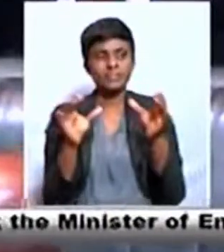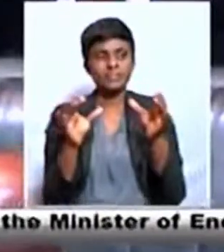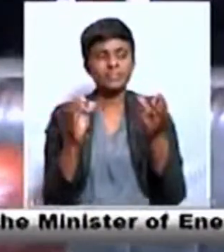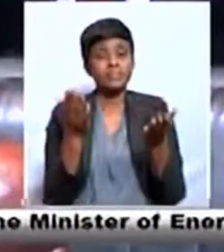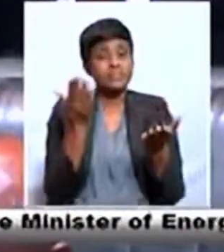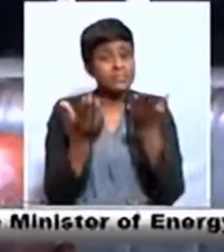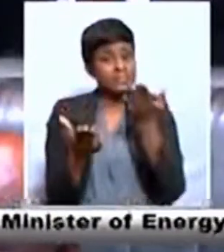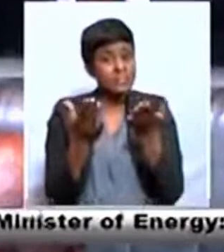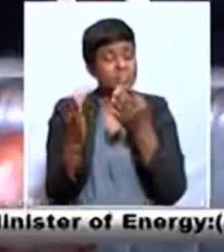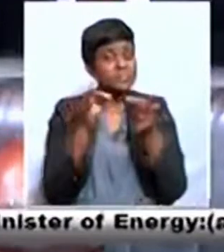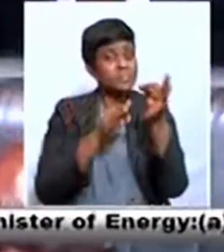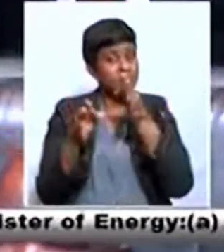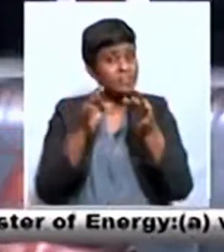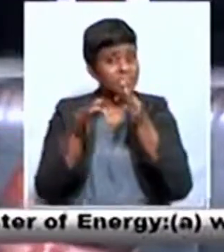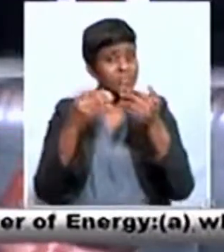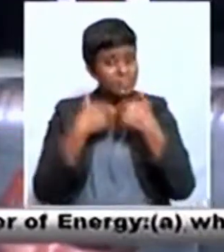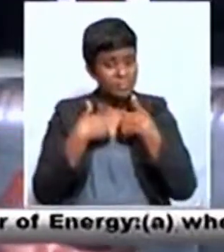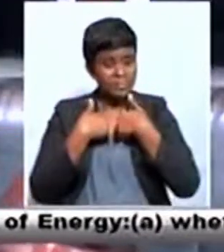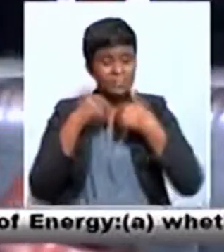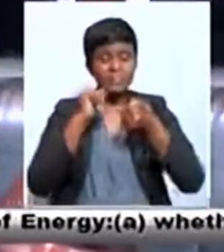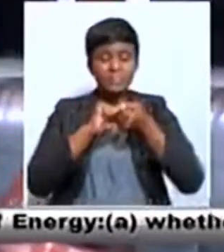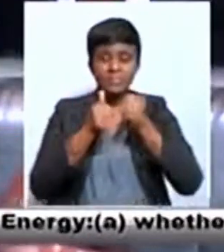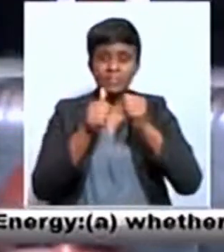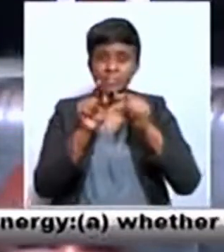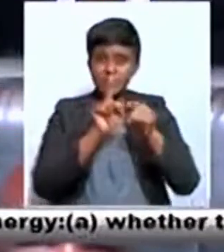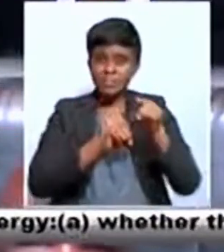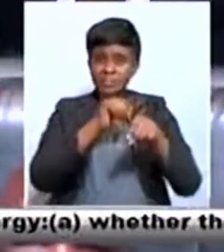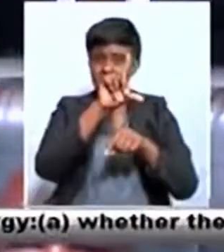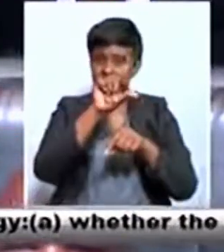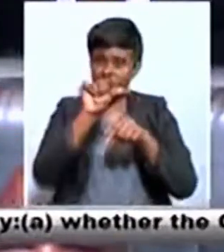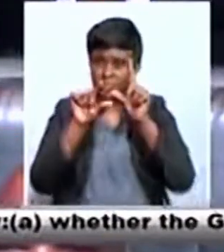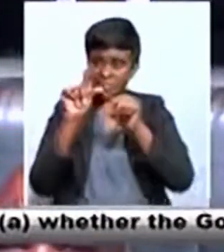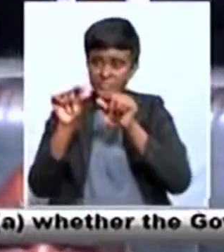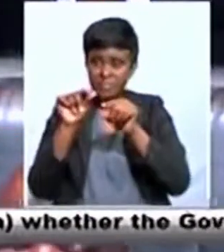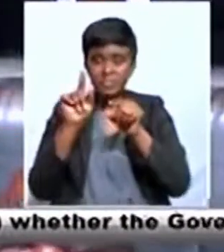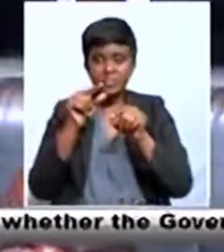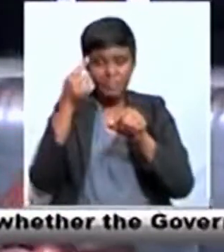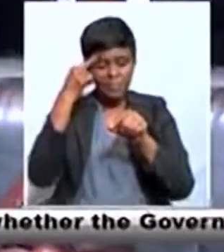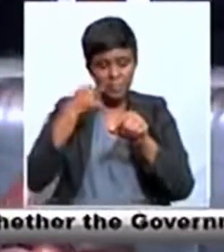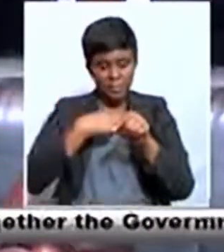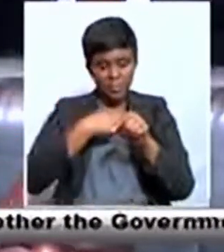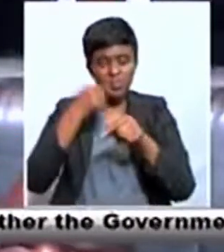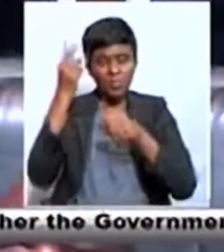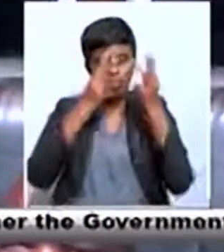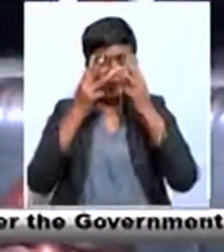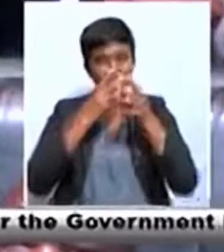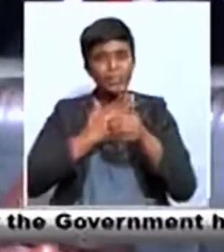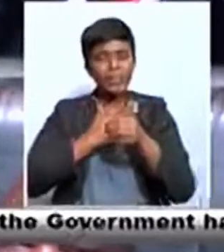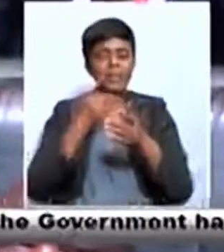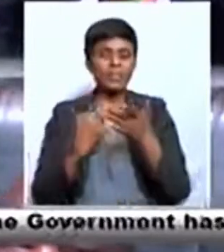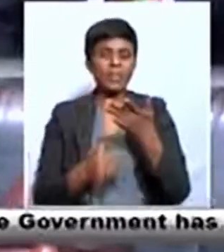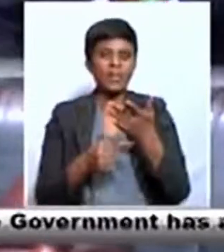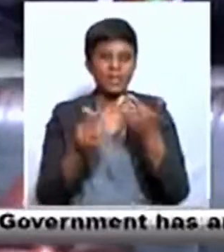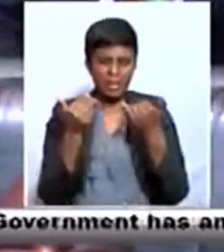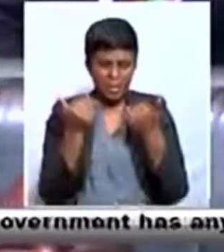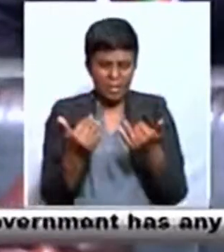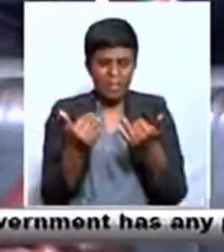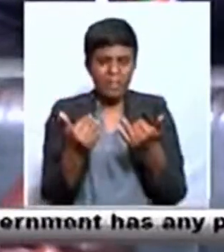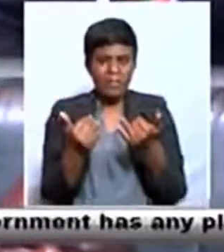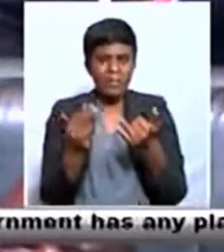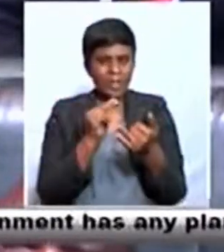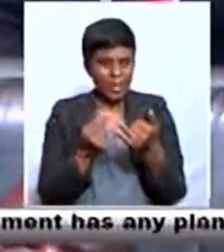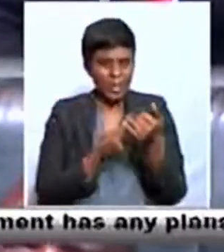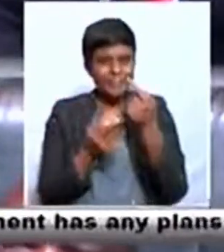it explains why they are so cheap. But for me, Madam Speaker, my concern is, right now, as we